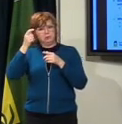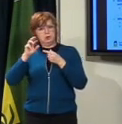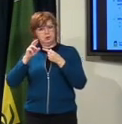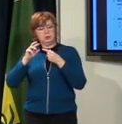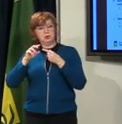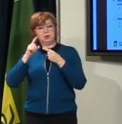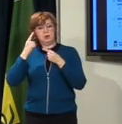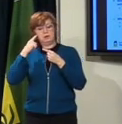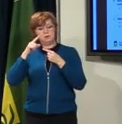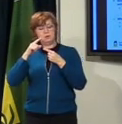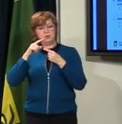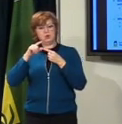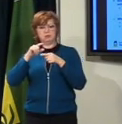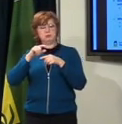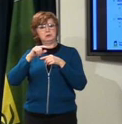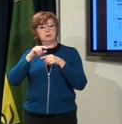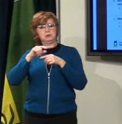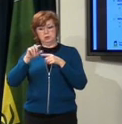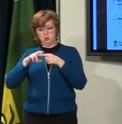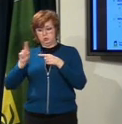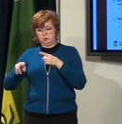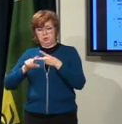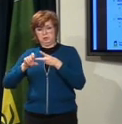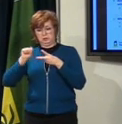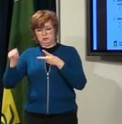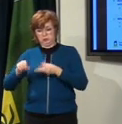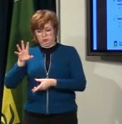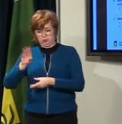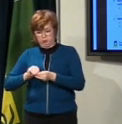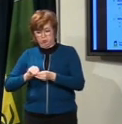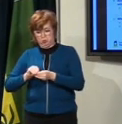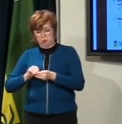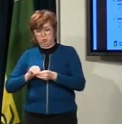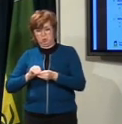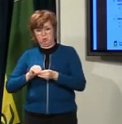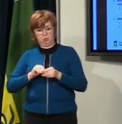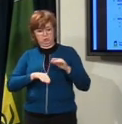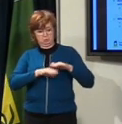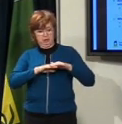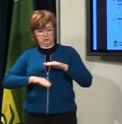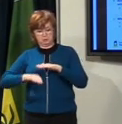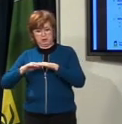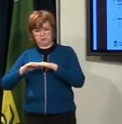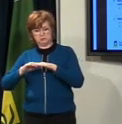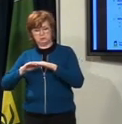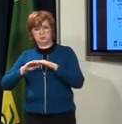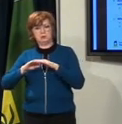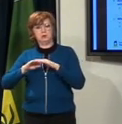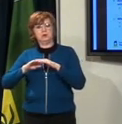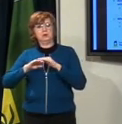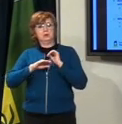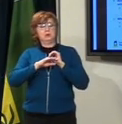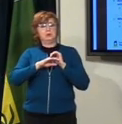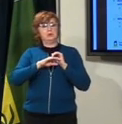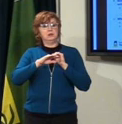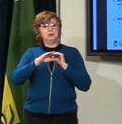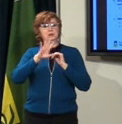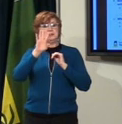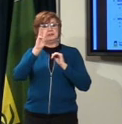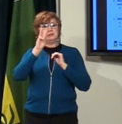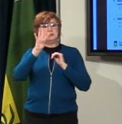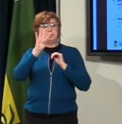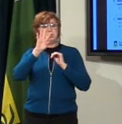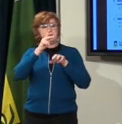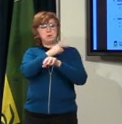that's equivalent to about 28% more ICU bed capacity than currently exists right now in Saskatoon and